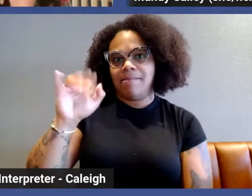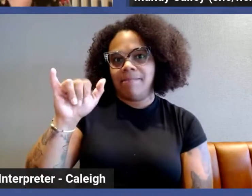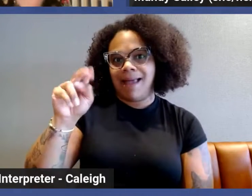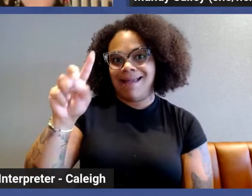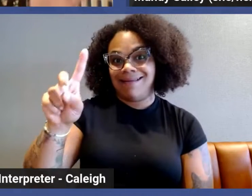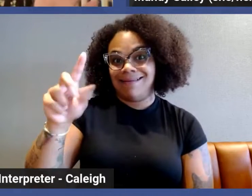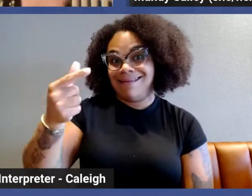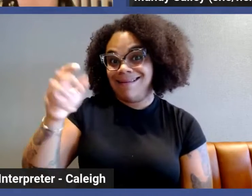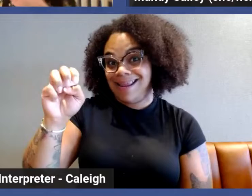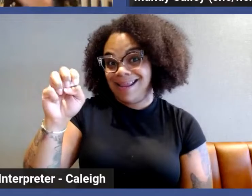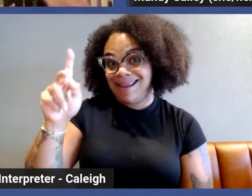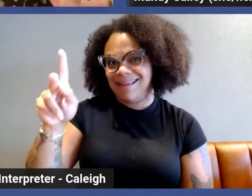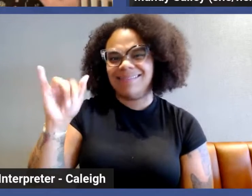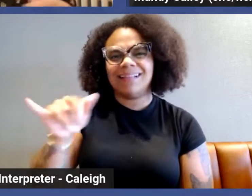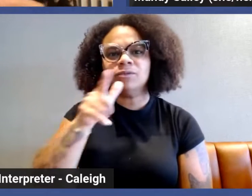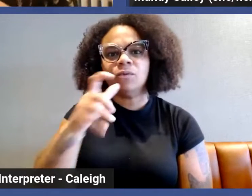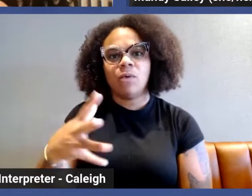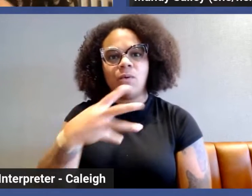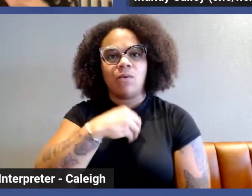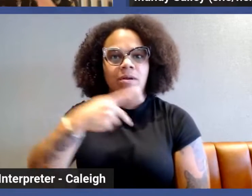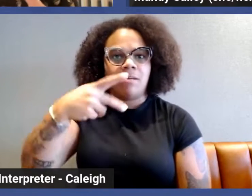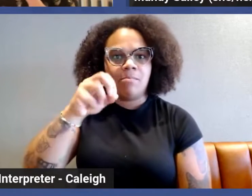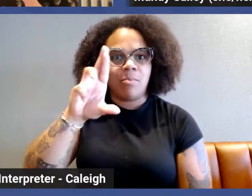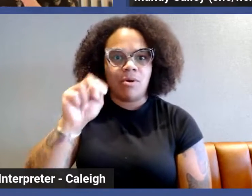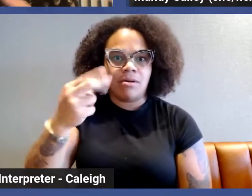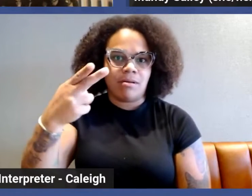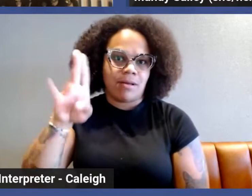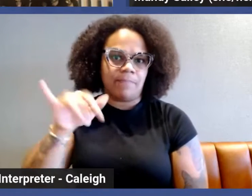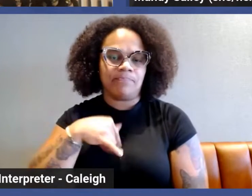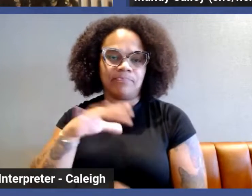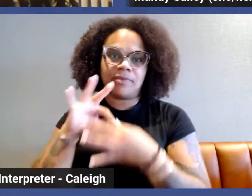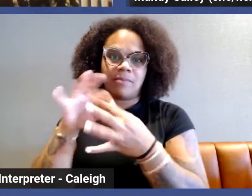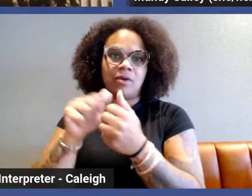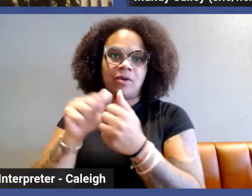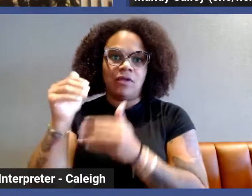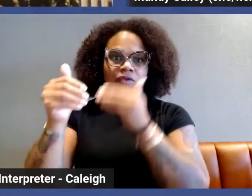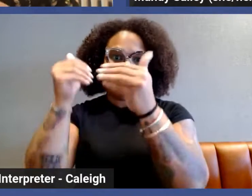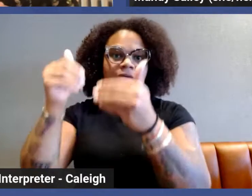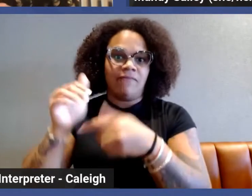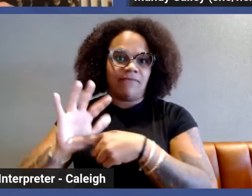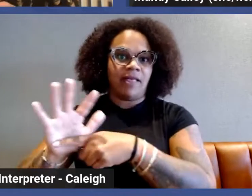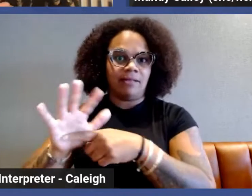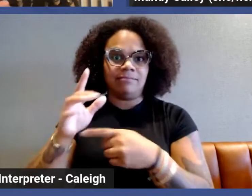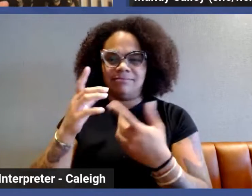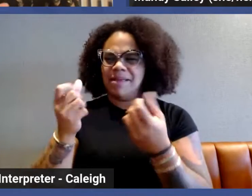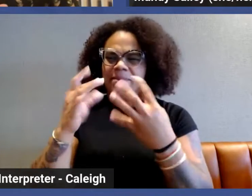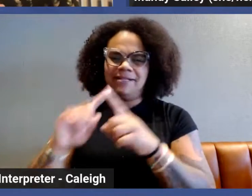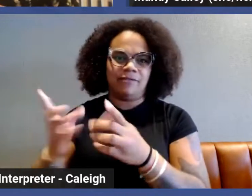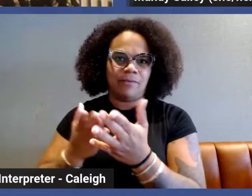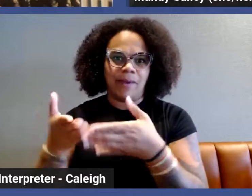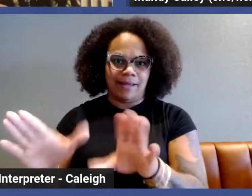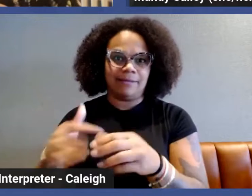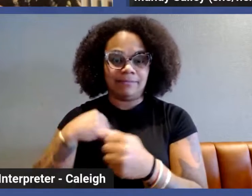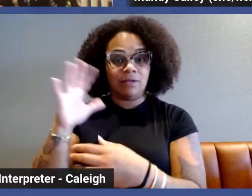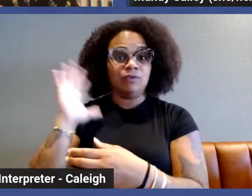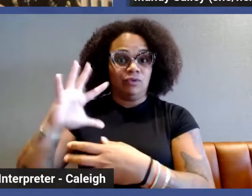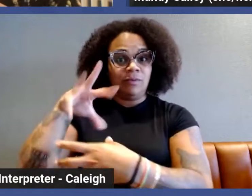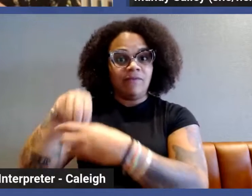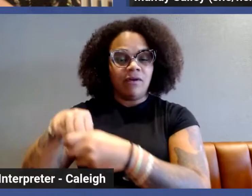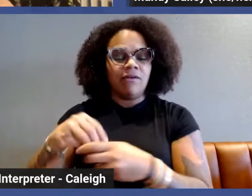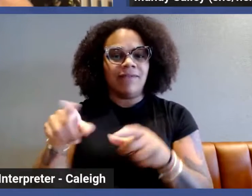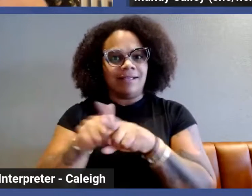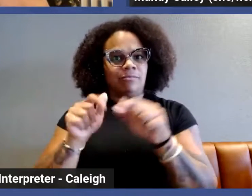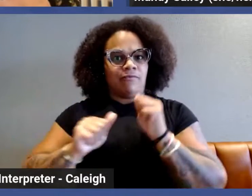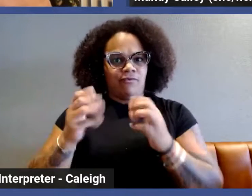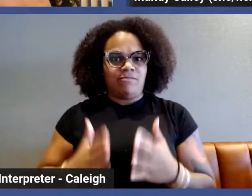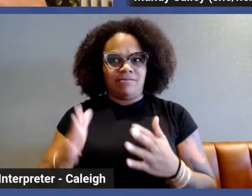So connected to adult in a few ways. I worked in adult myself as a performer for about 15 years. So I